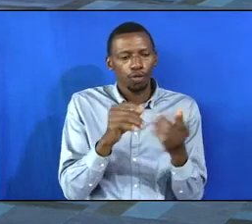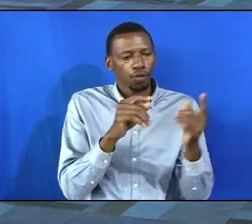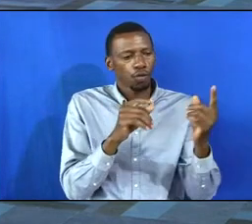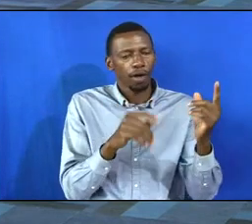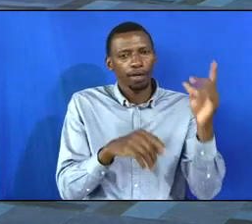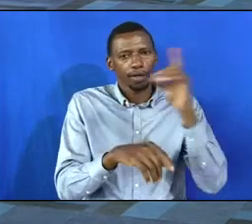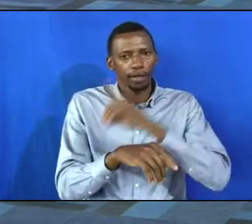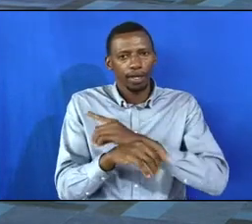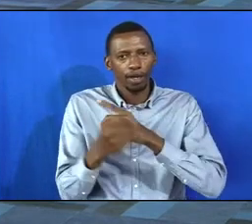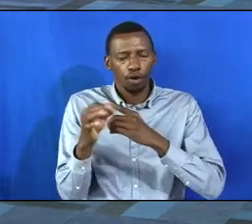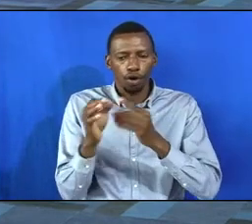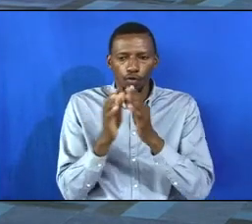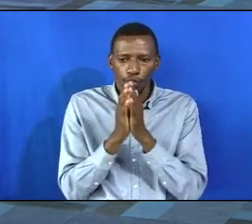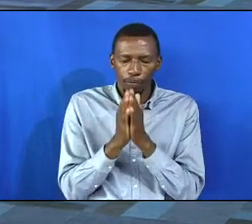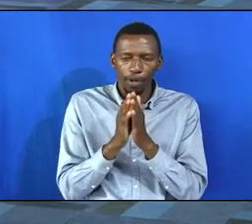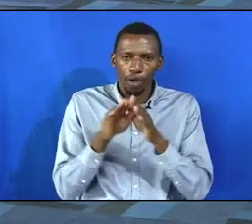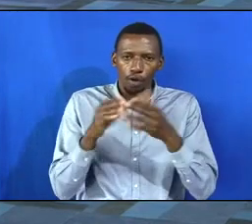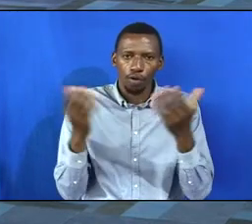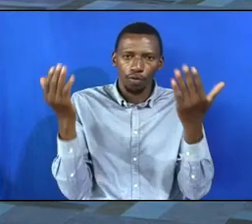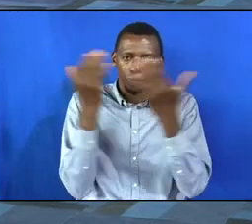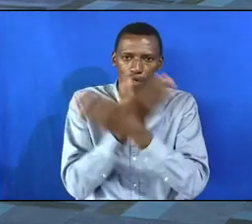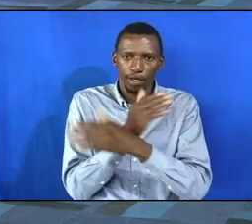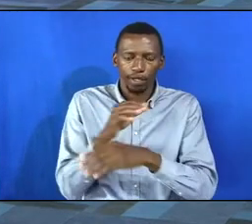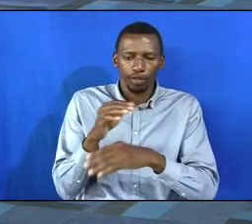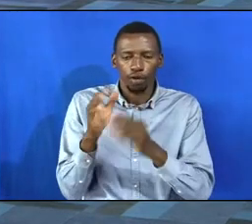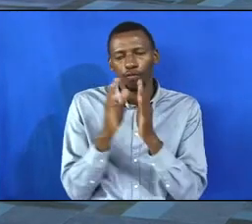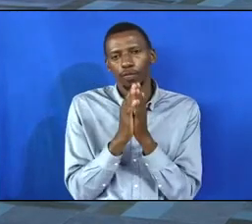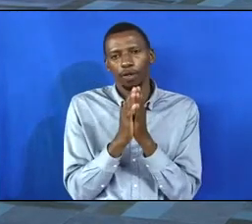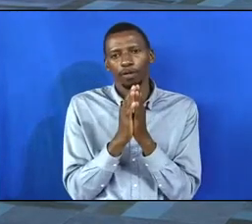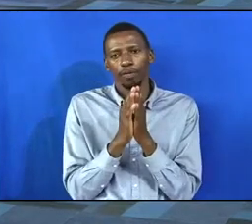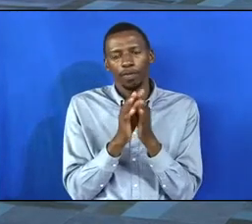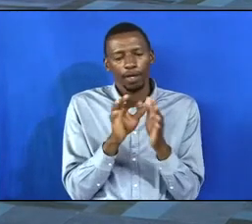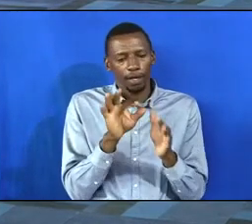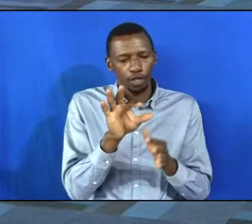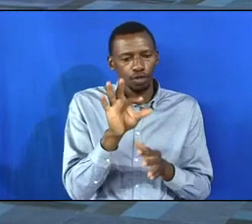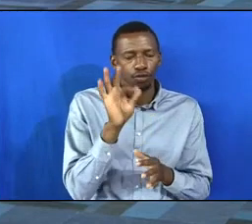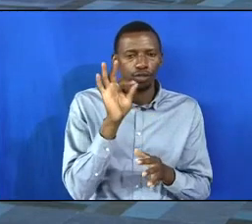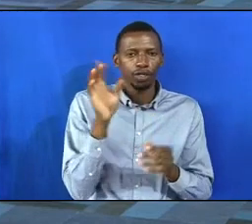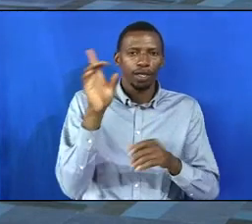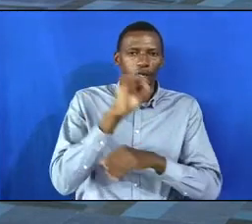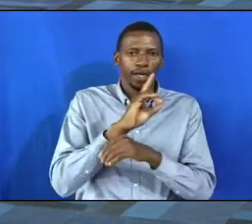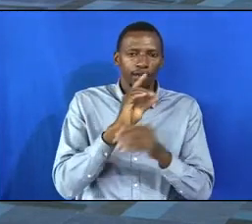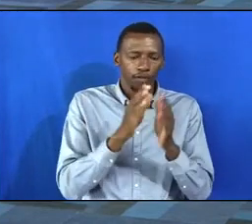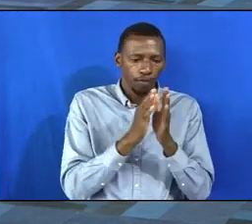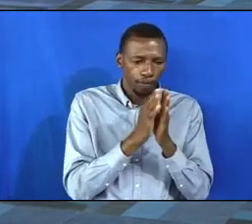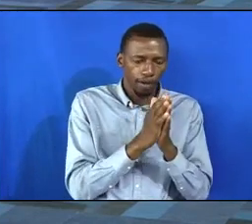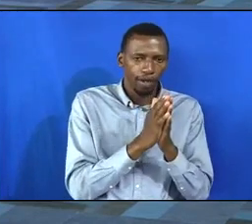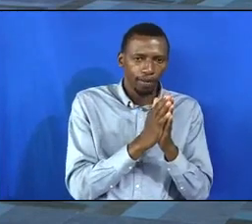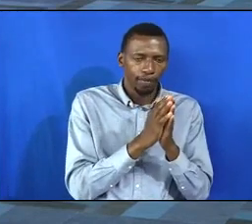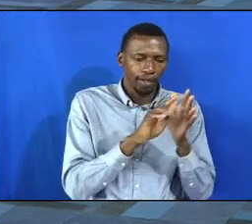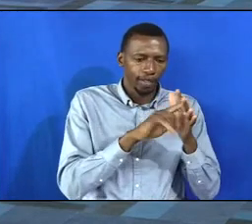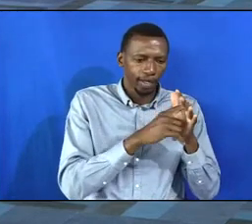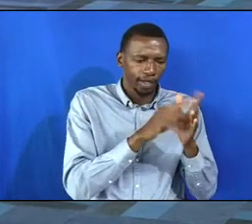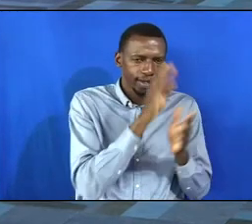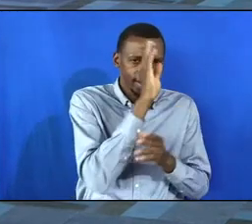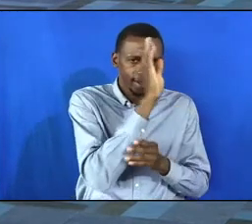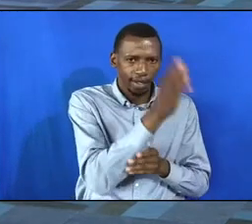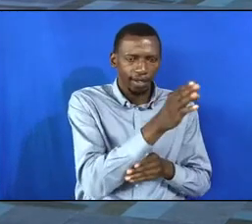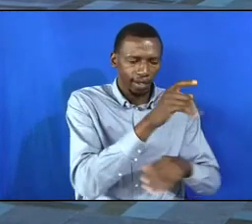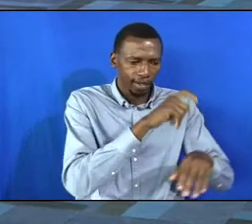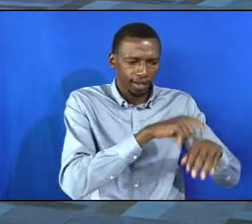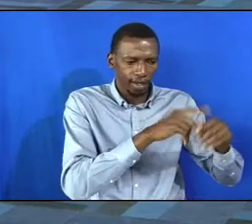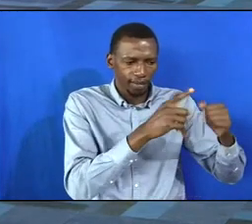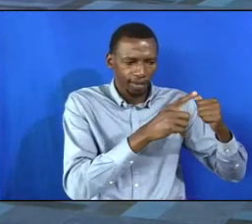prayer. We picked on a day of prayer. We started on Sunday from 6 a.m. to